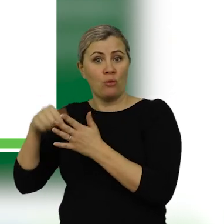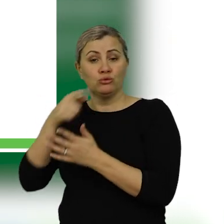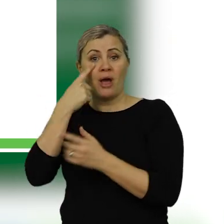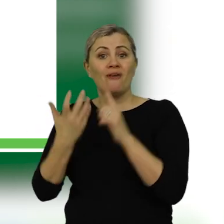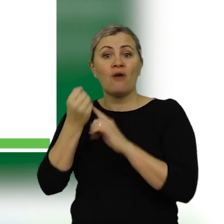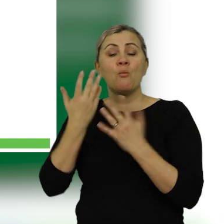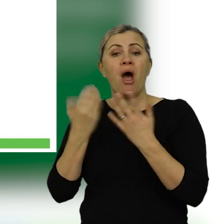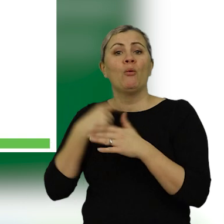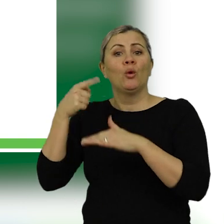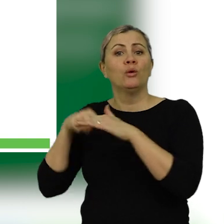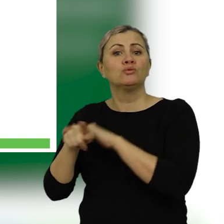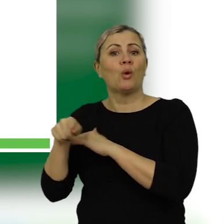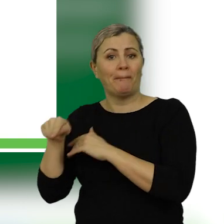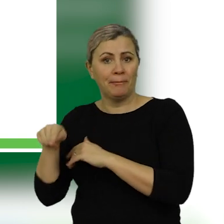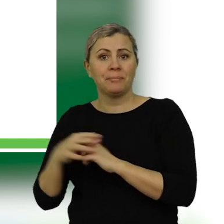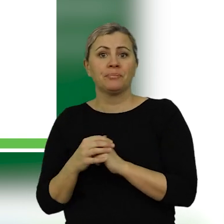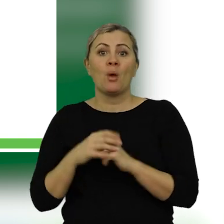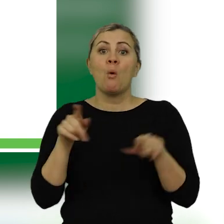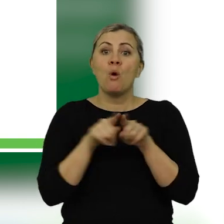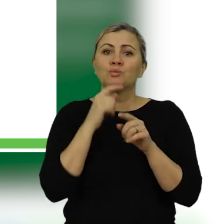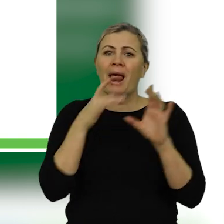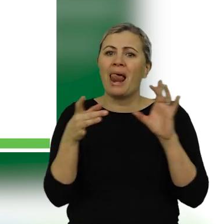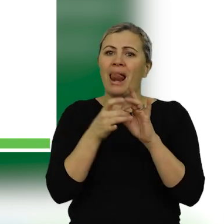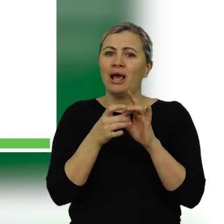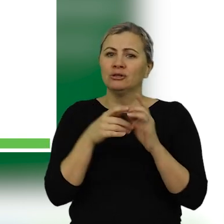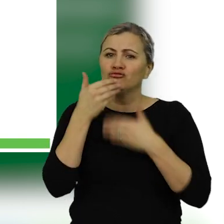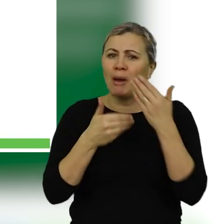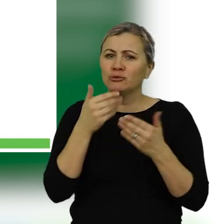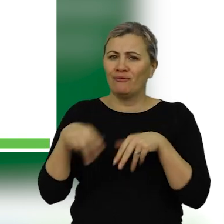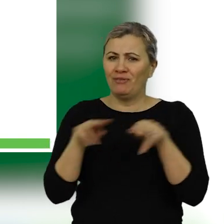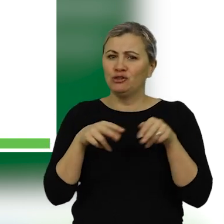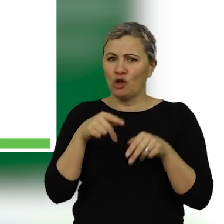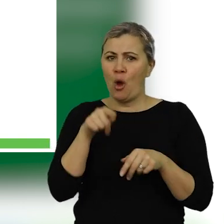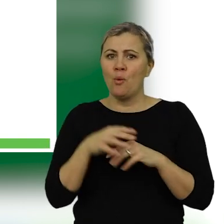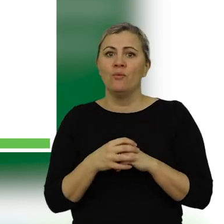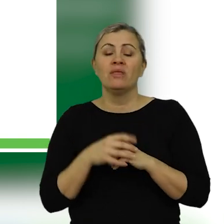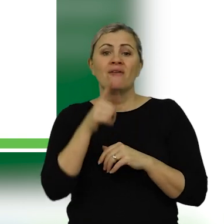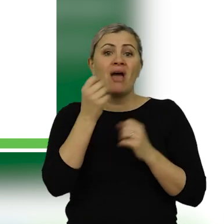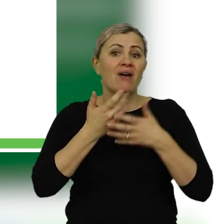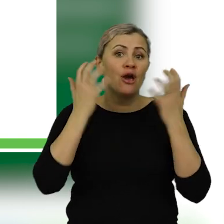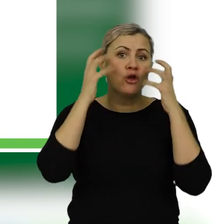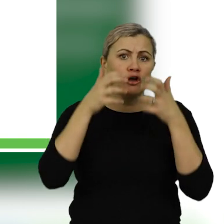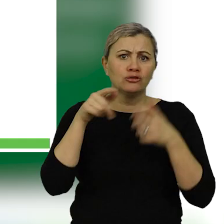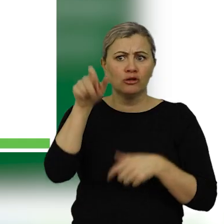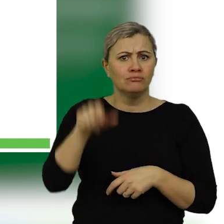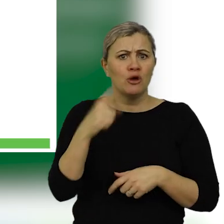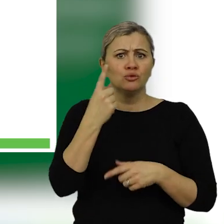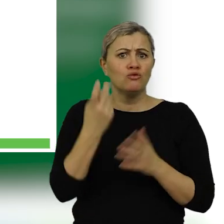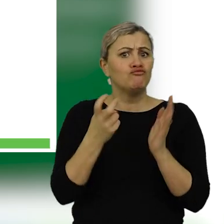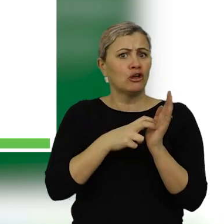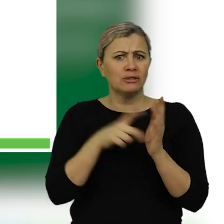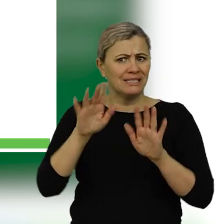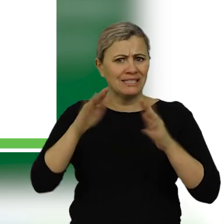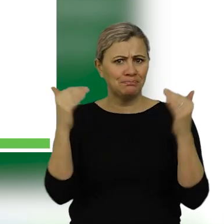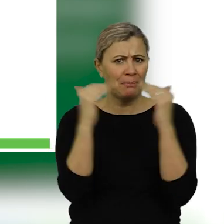YouTube channel, and we will also add a link in the description of this video. If there are concerns that a registrant has not met these standards,